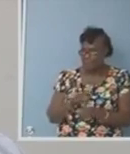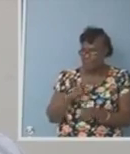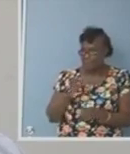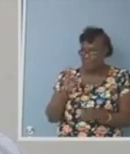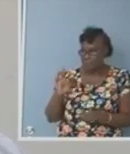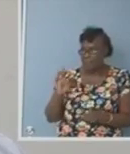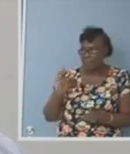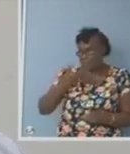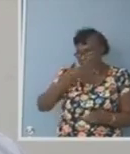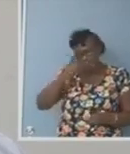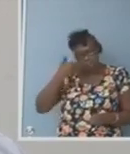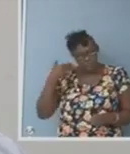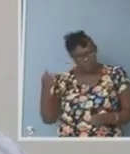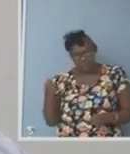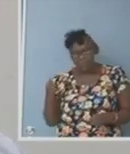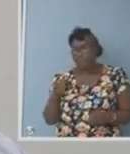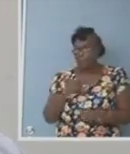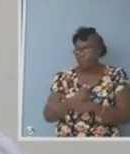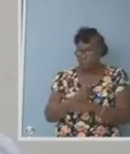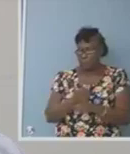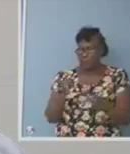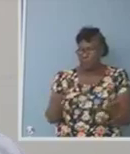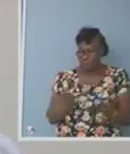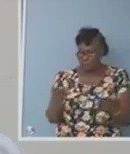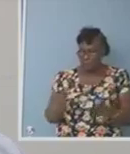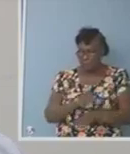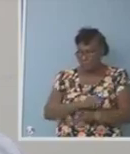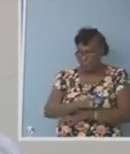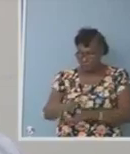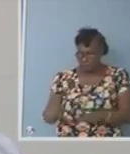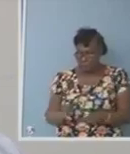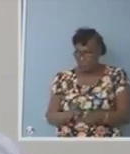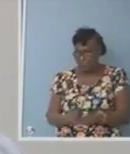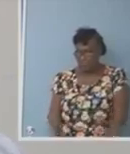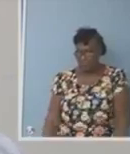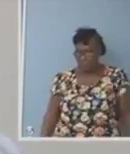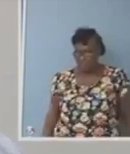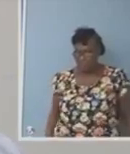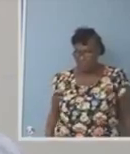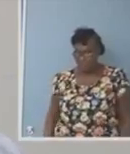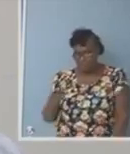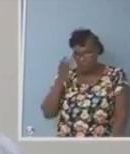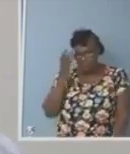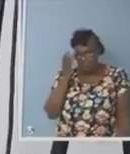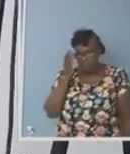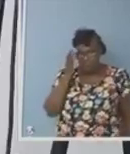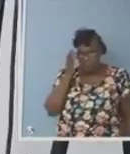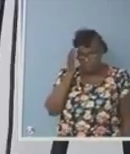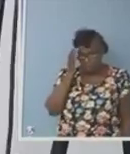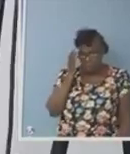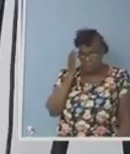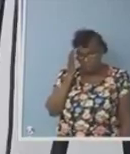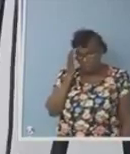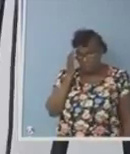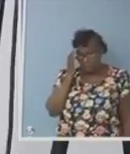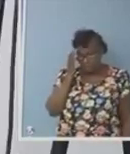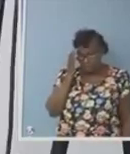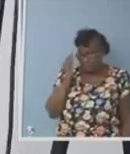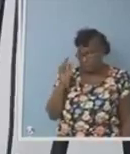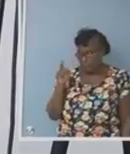with viruses here on the island. Okay, thank you very much. To the Deputy